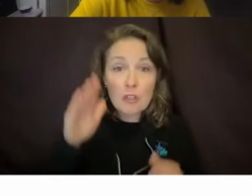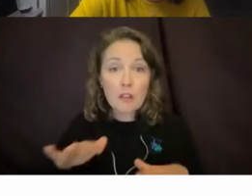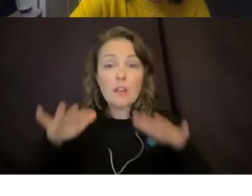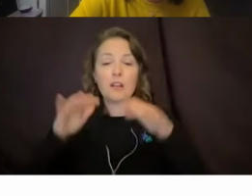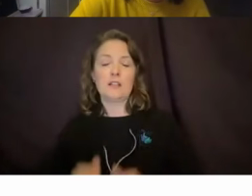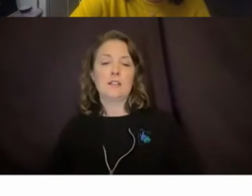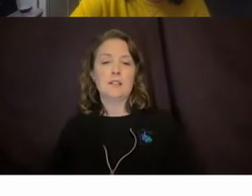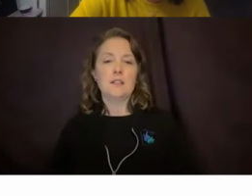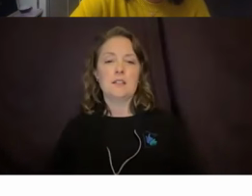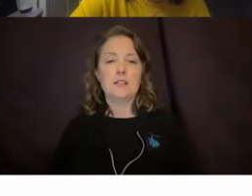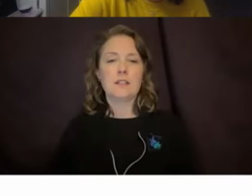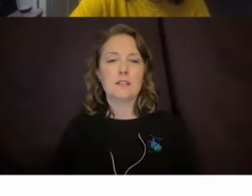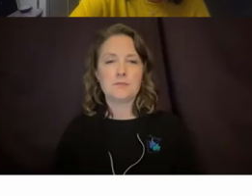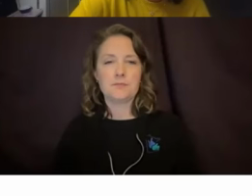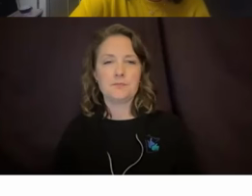then.